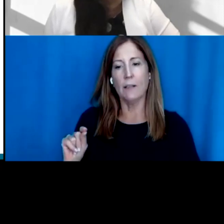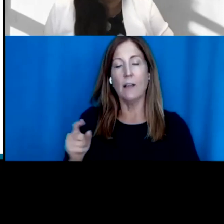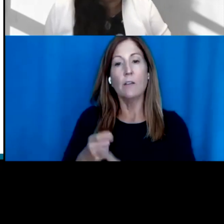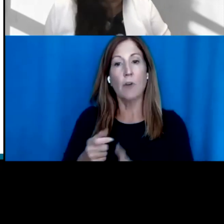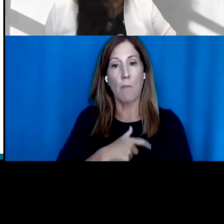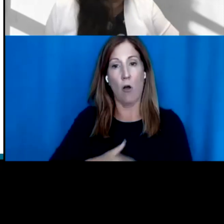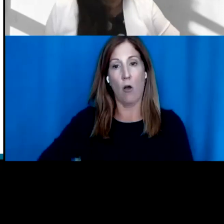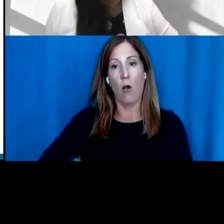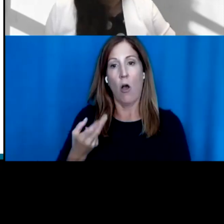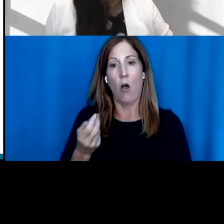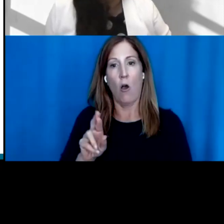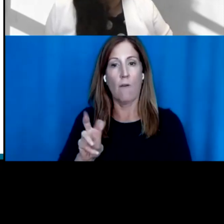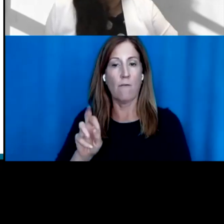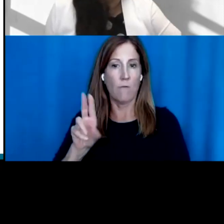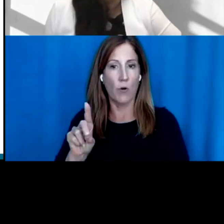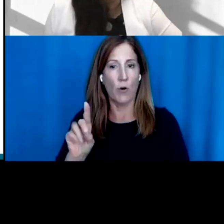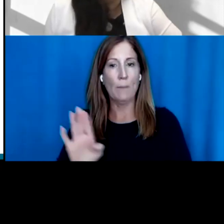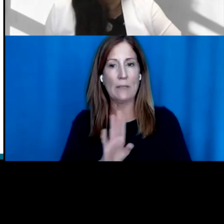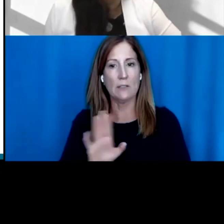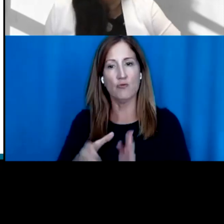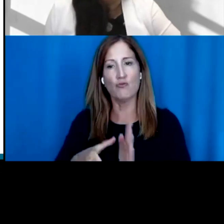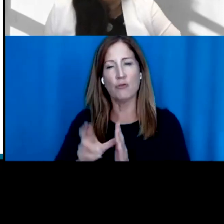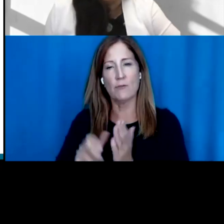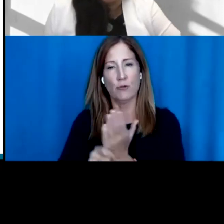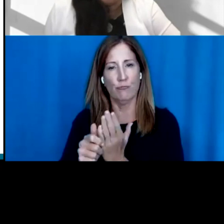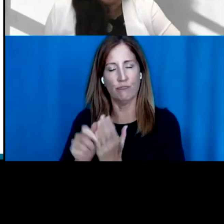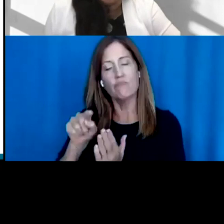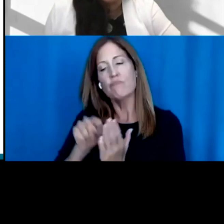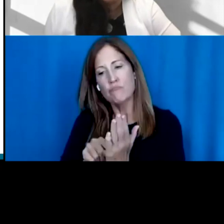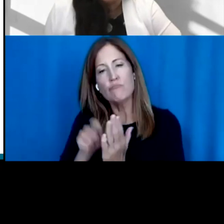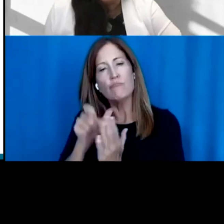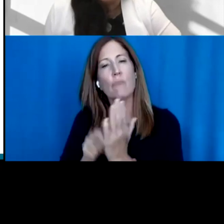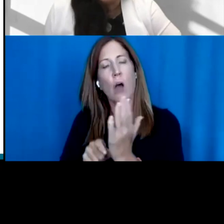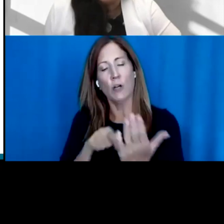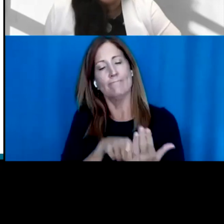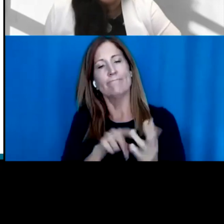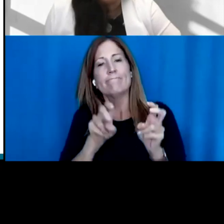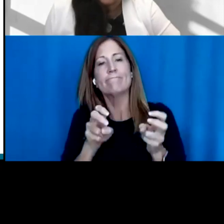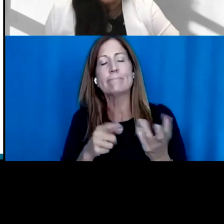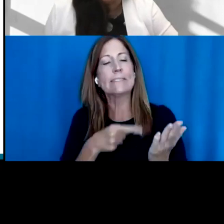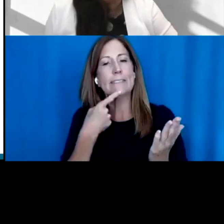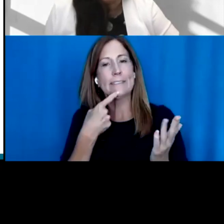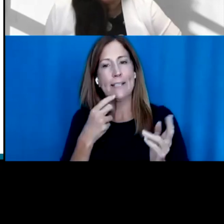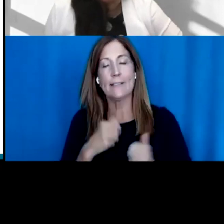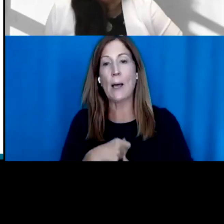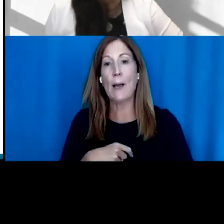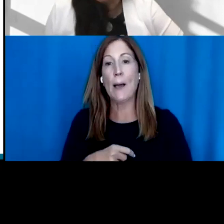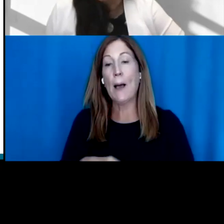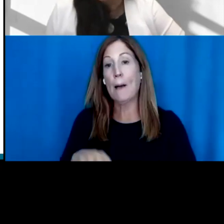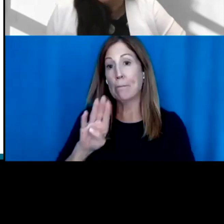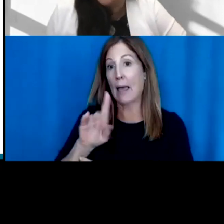Harvard Business Review. And it's also, it says, so here's what it says: Black Lives